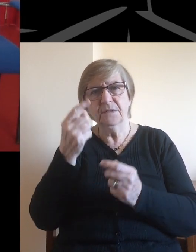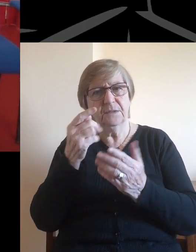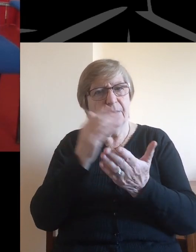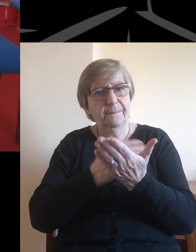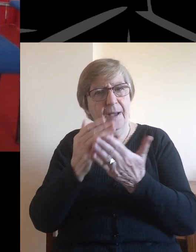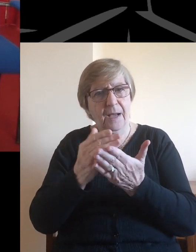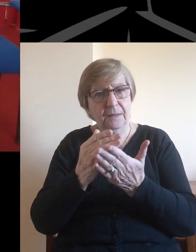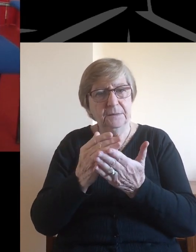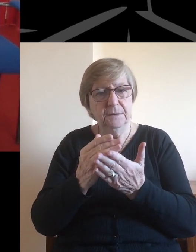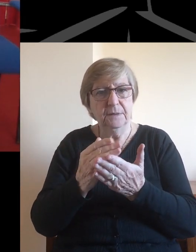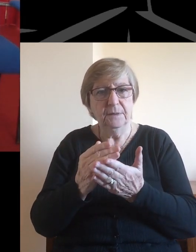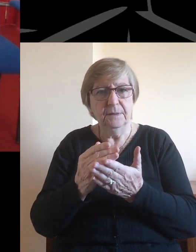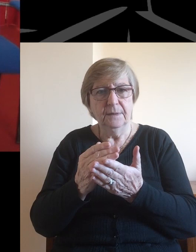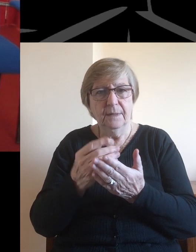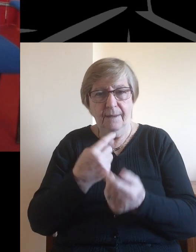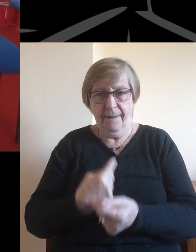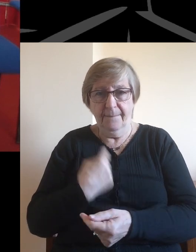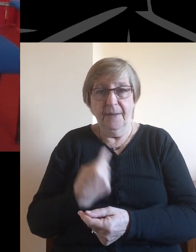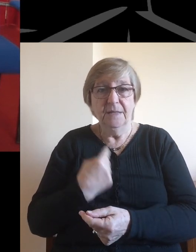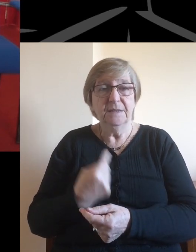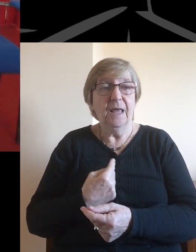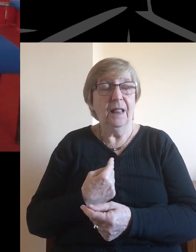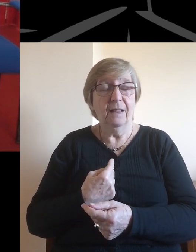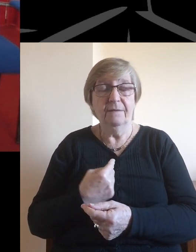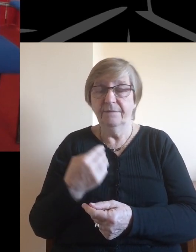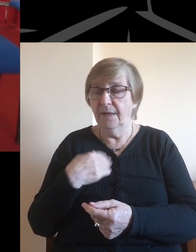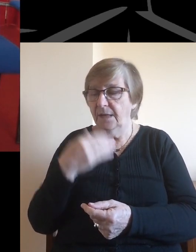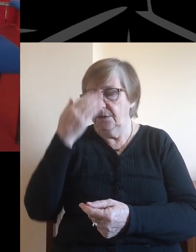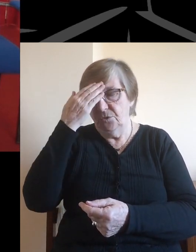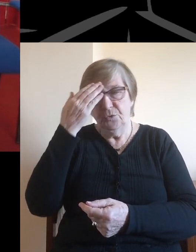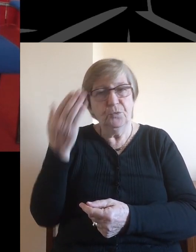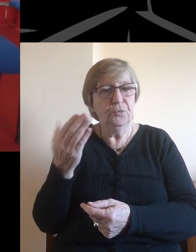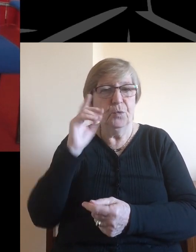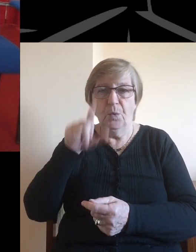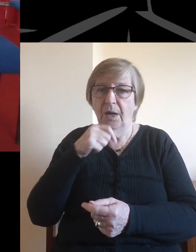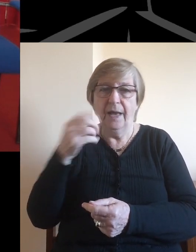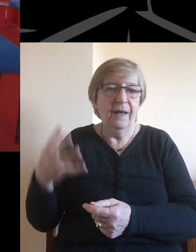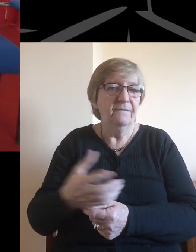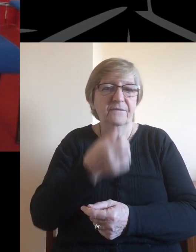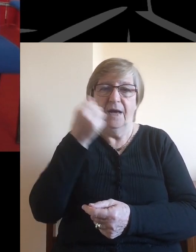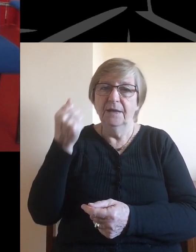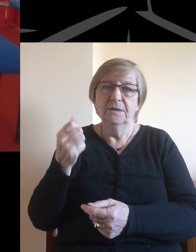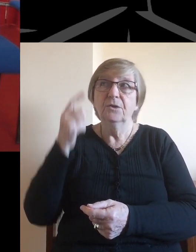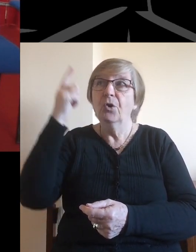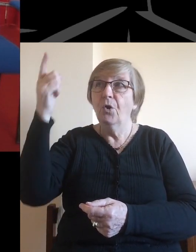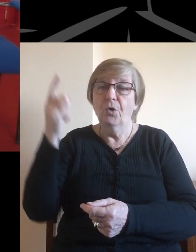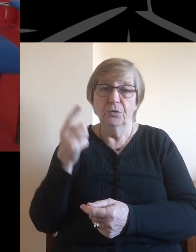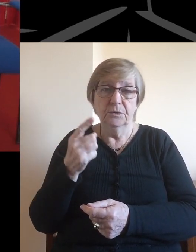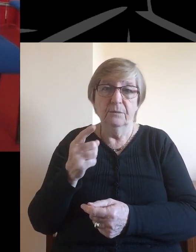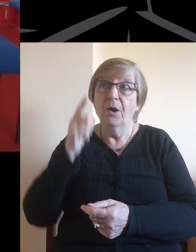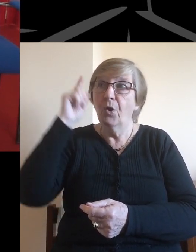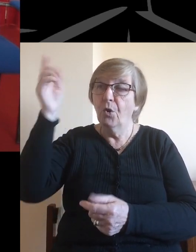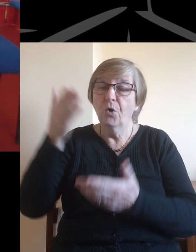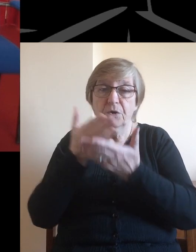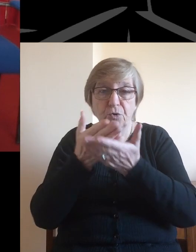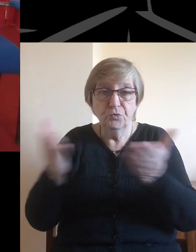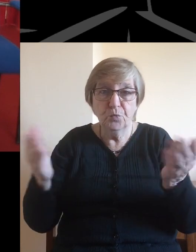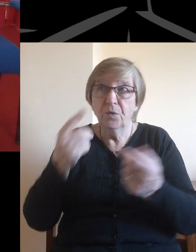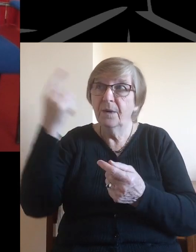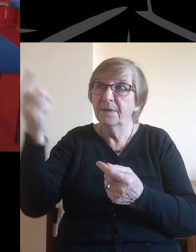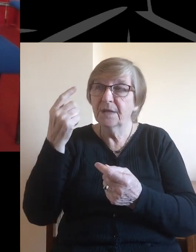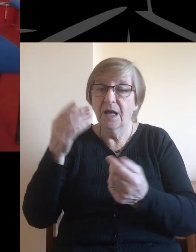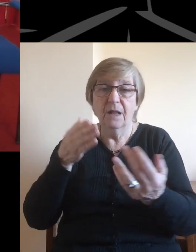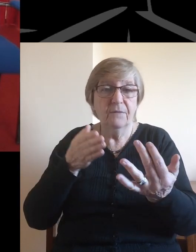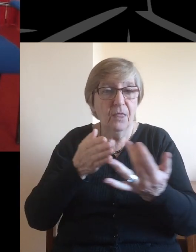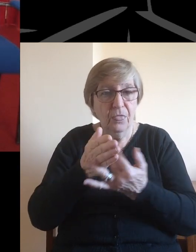points. By ourselves, we don't know, we cannot find God, but God has revealed himself to